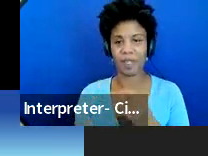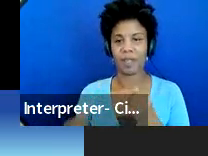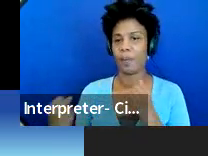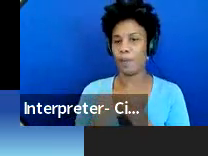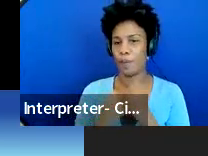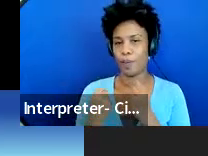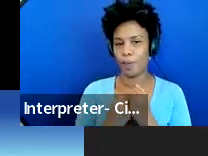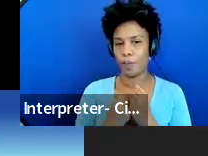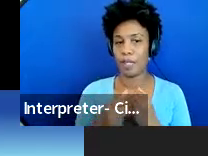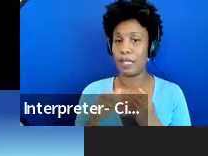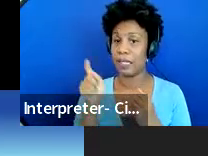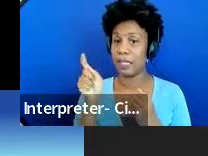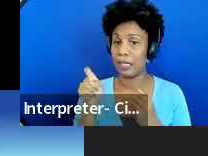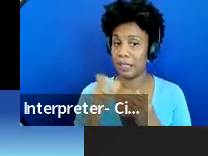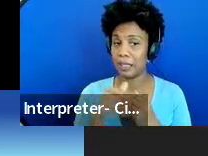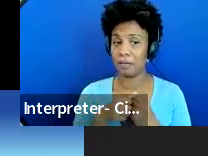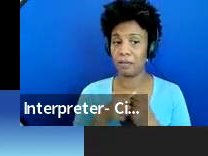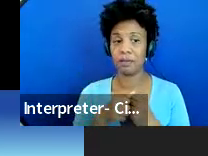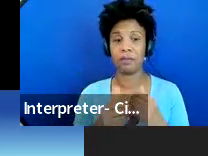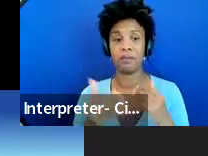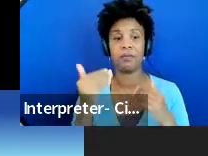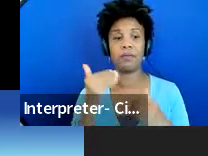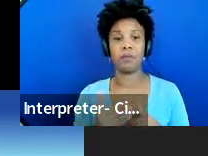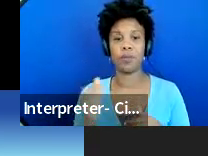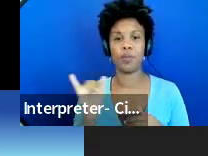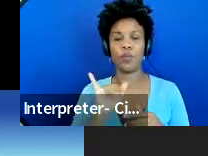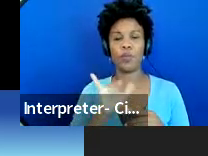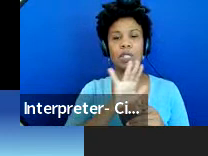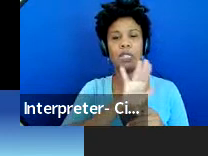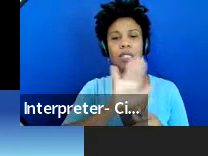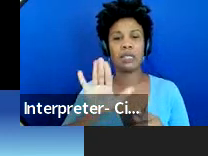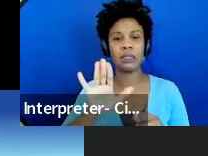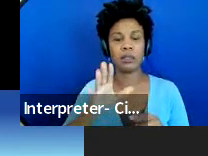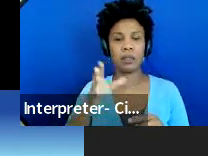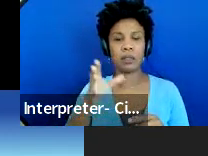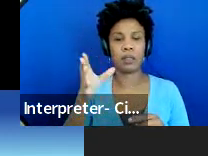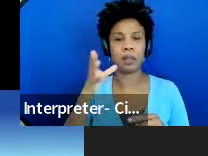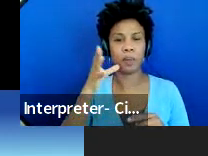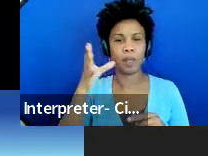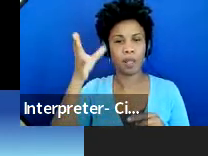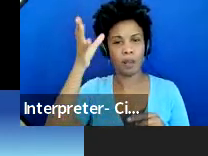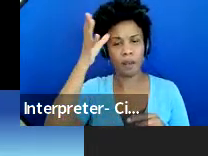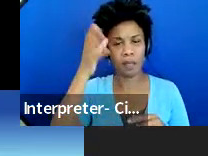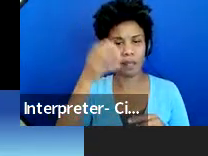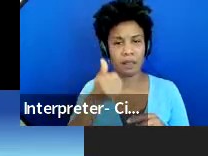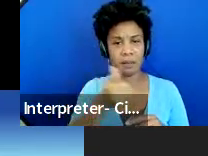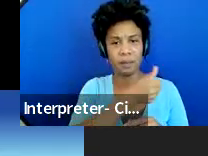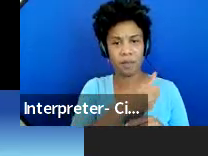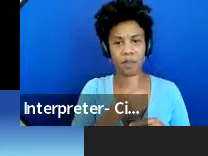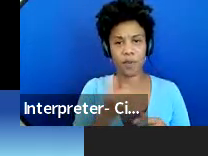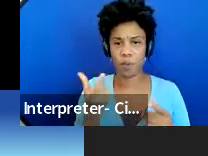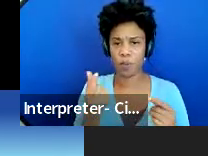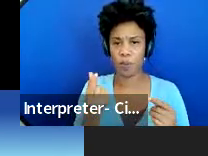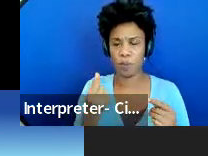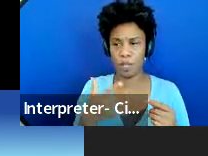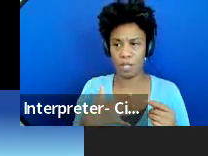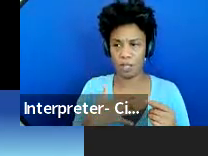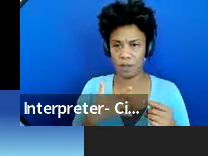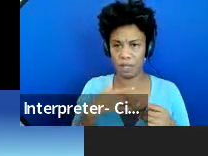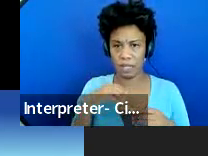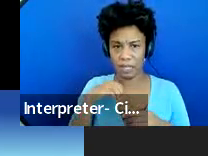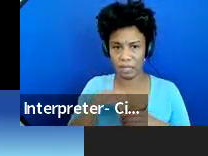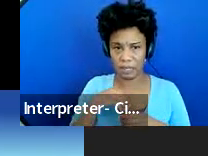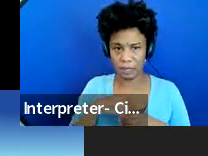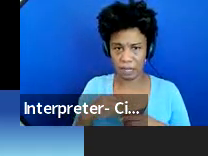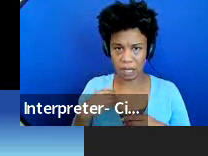ability of the parents to bounce back irrespective of their situation and to move on. So now let's just